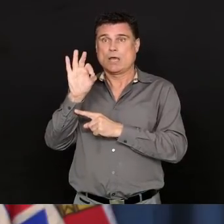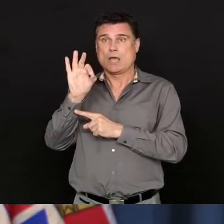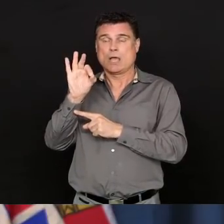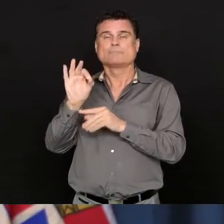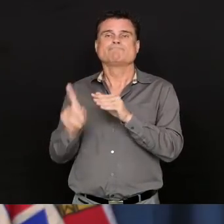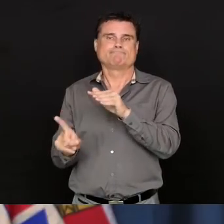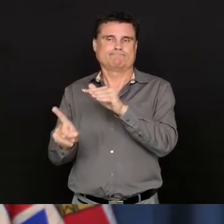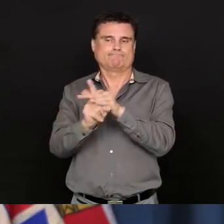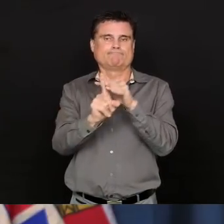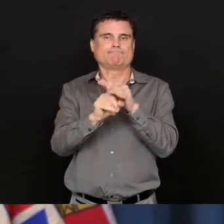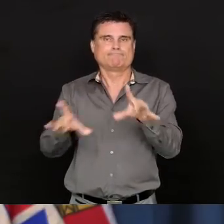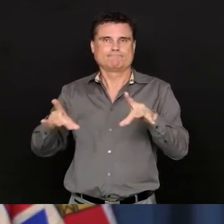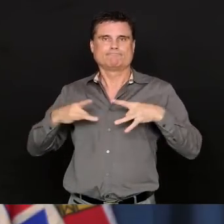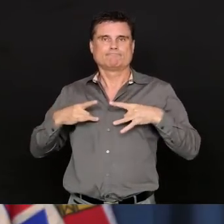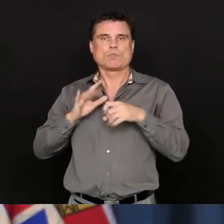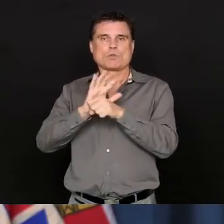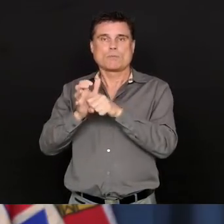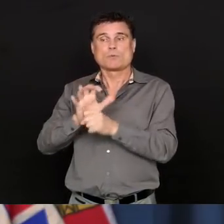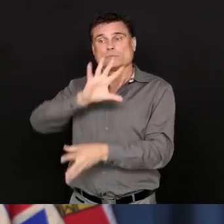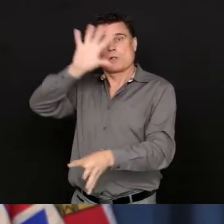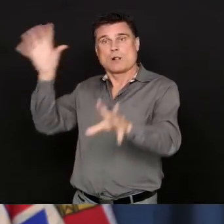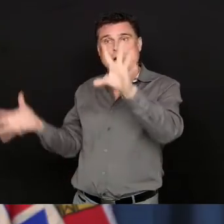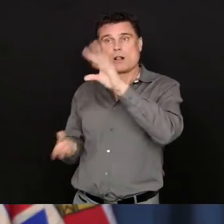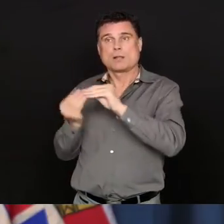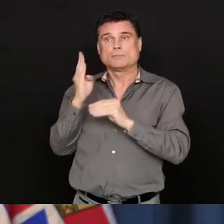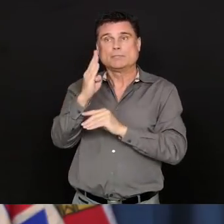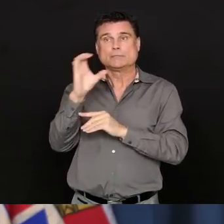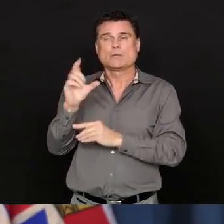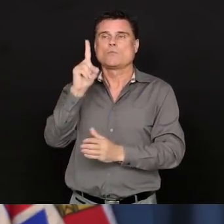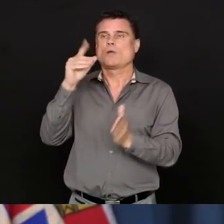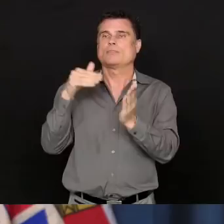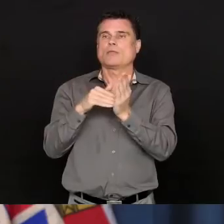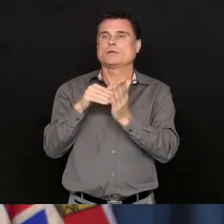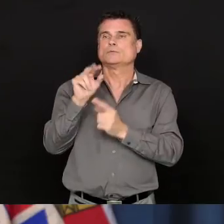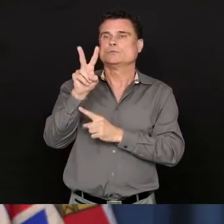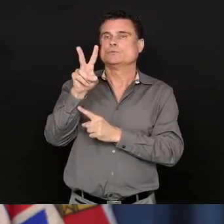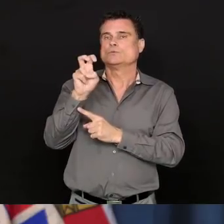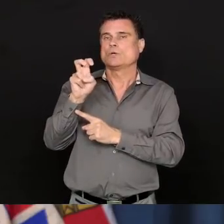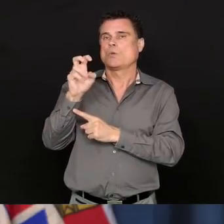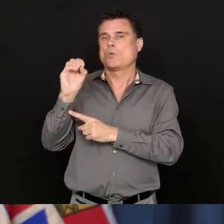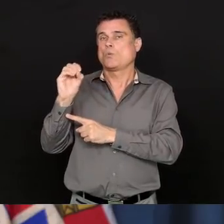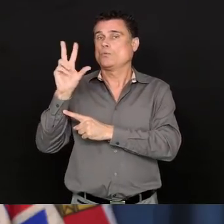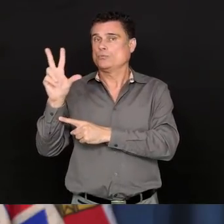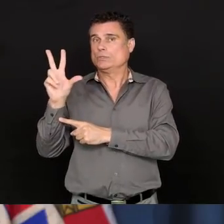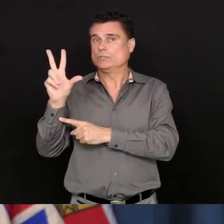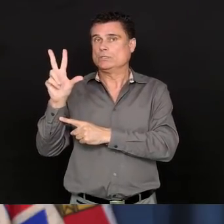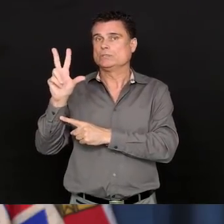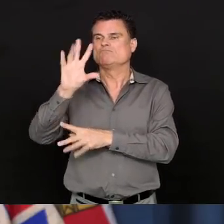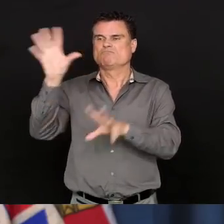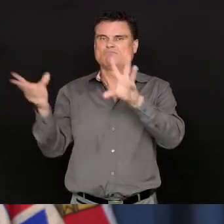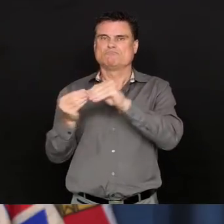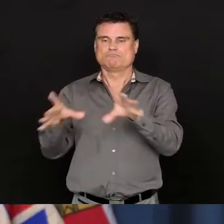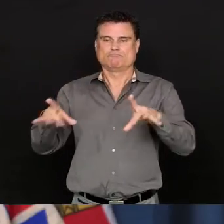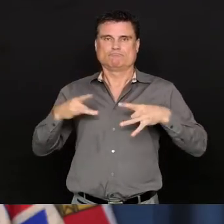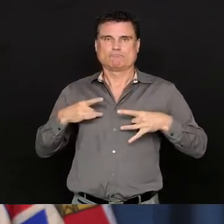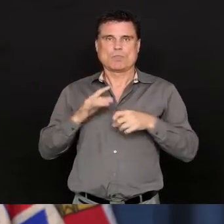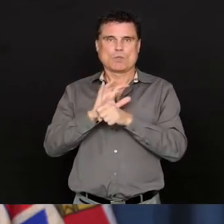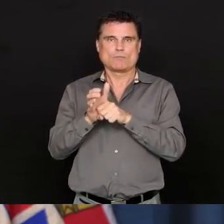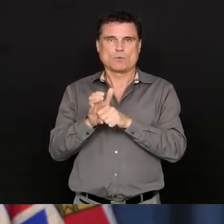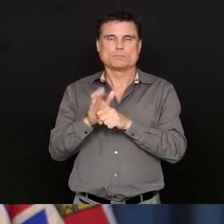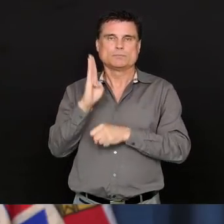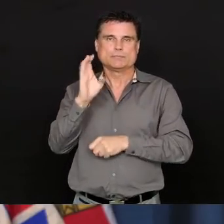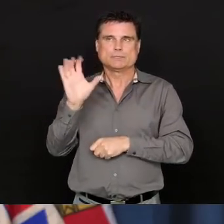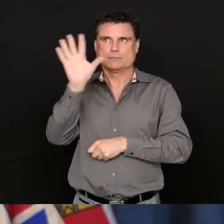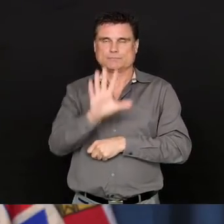today, for a total of 1,203 people who have tested positive for the disease in our province.